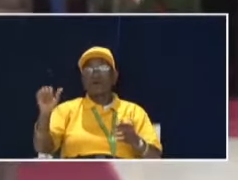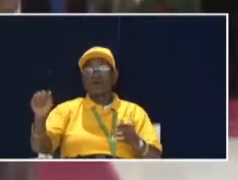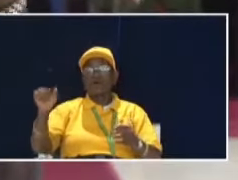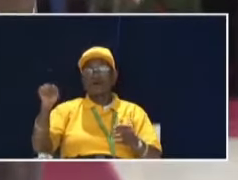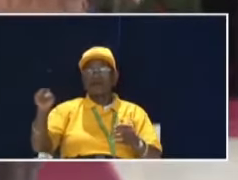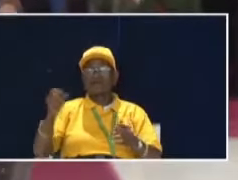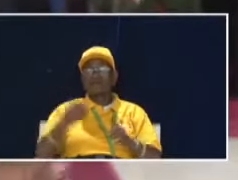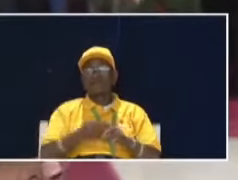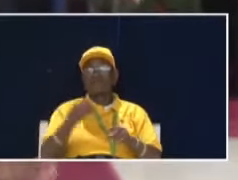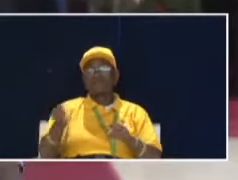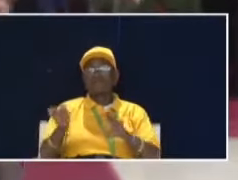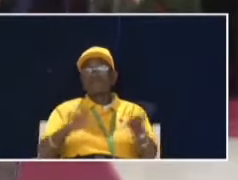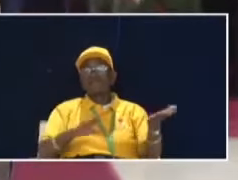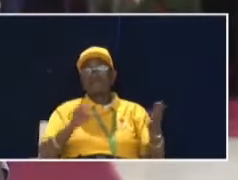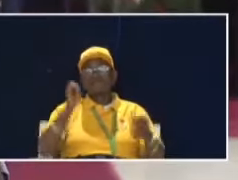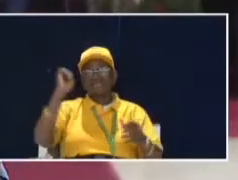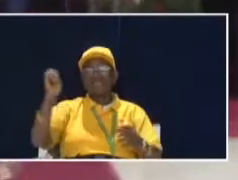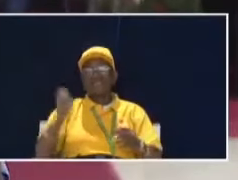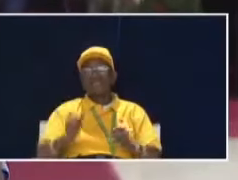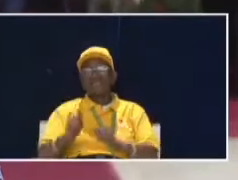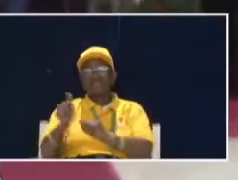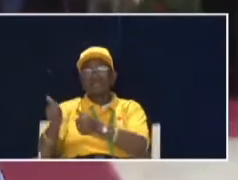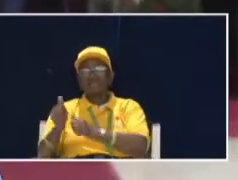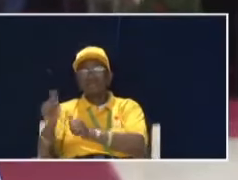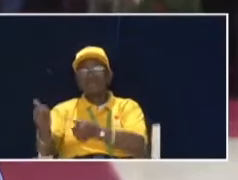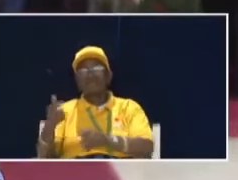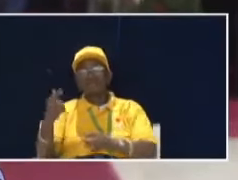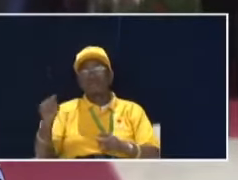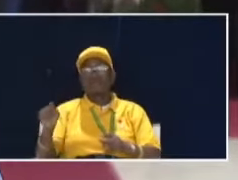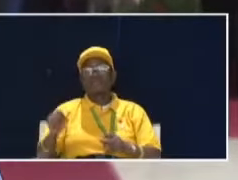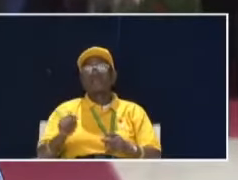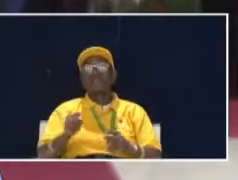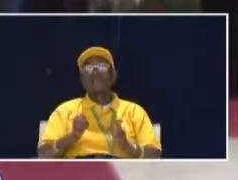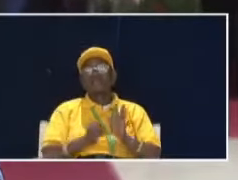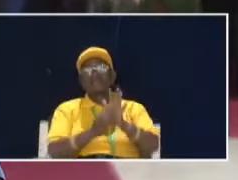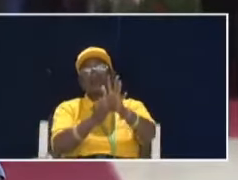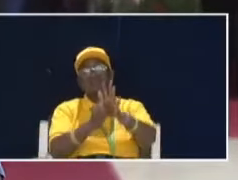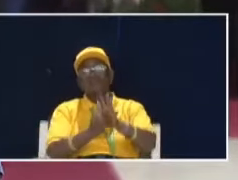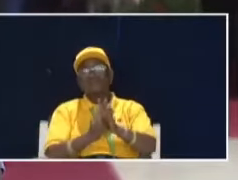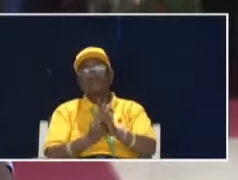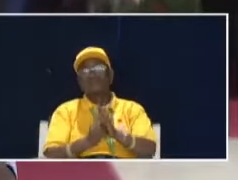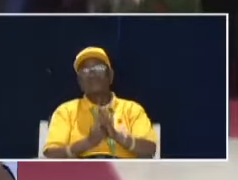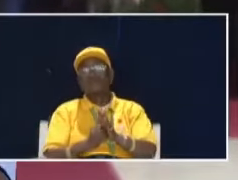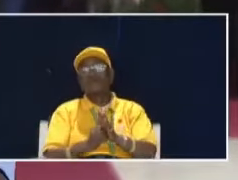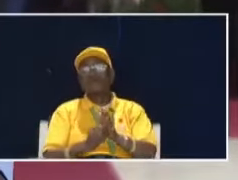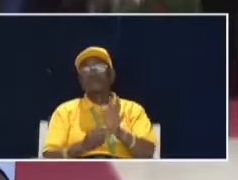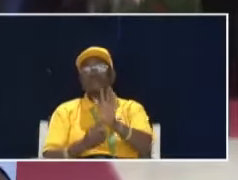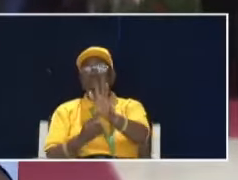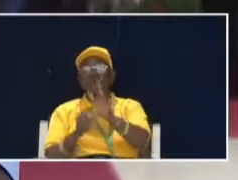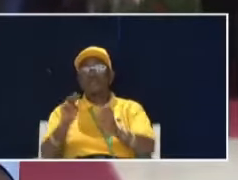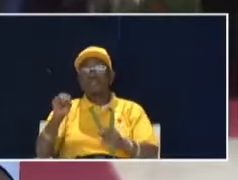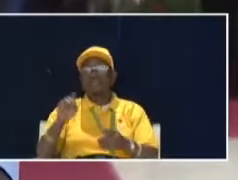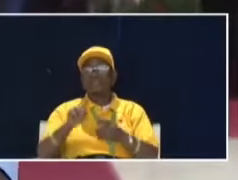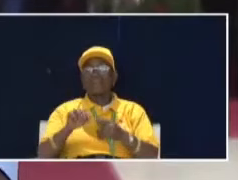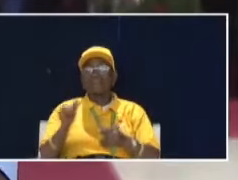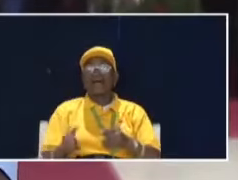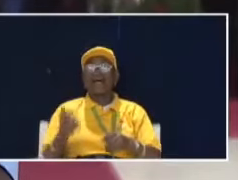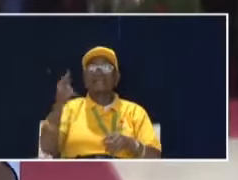he followed the example shown him by the Lord Jesus Christ.